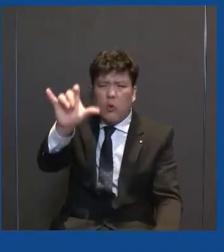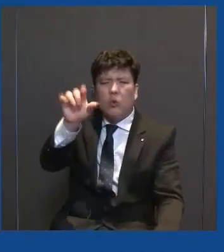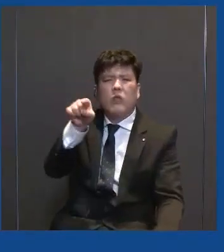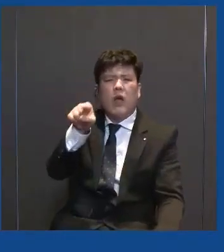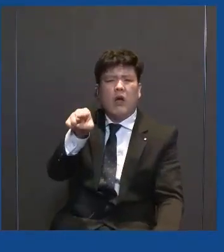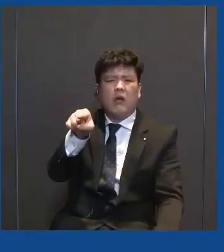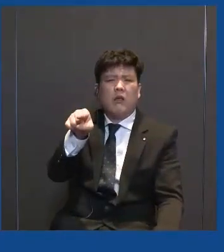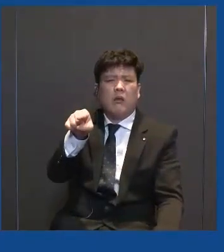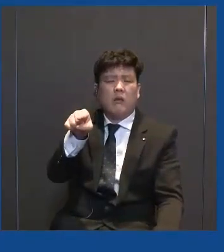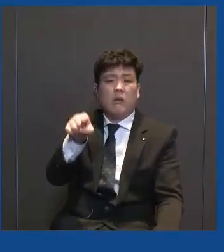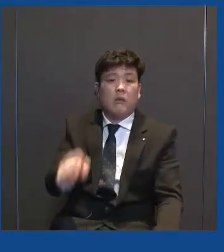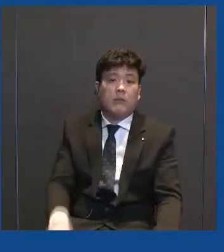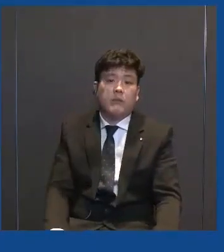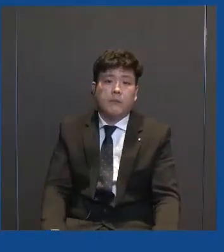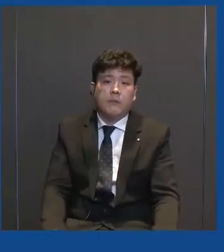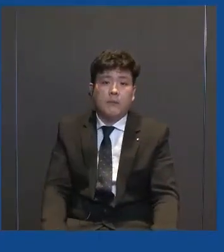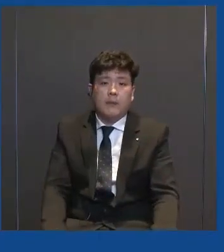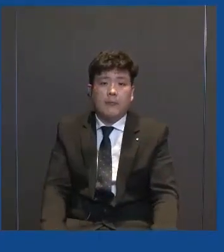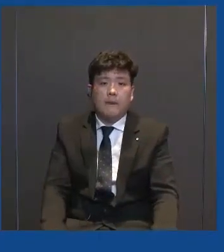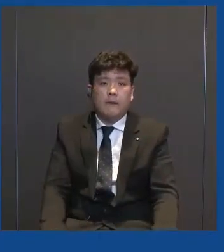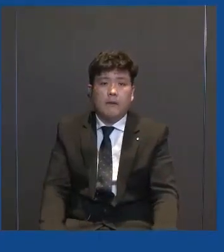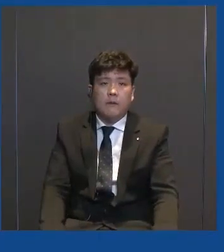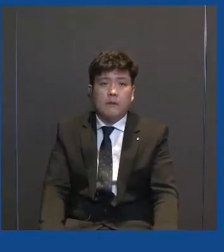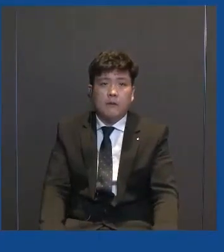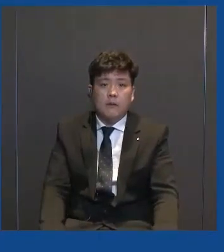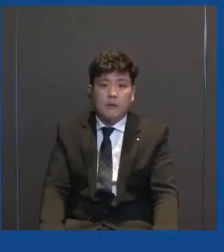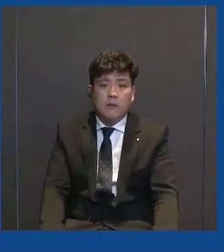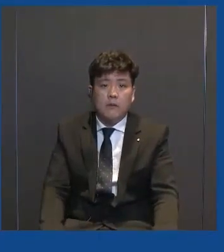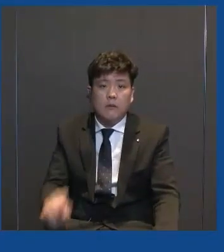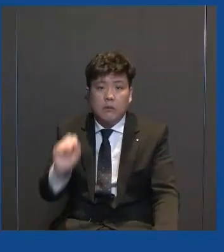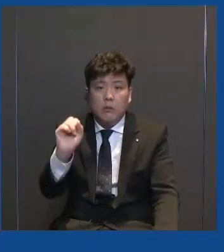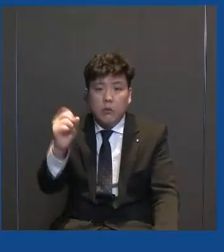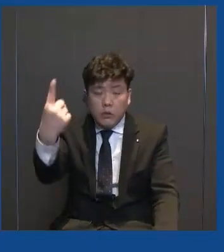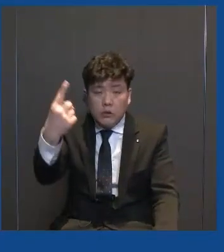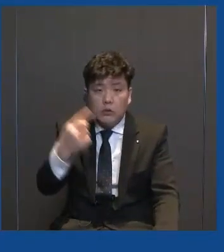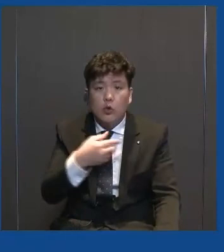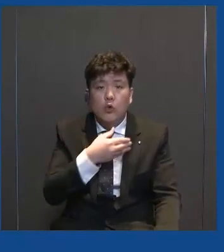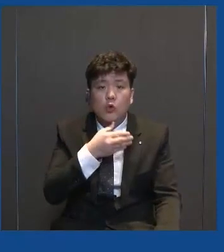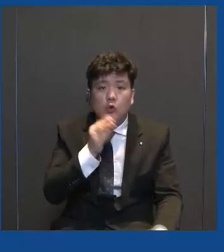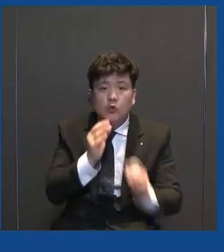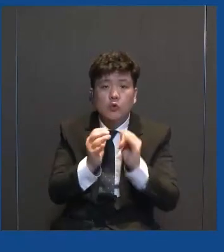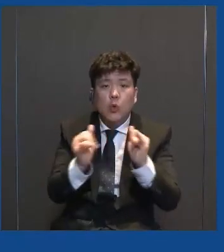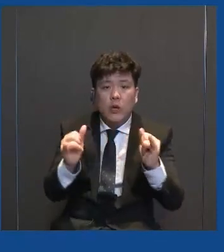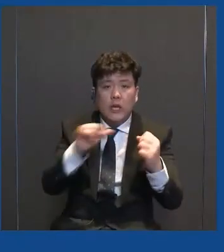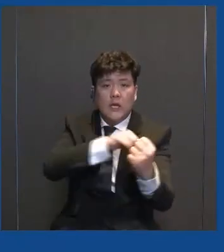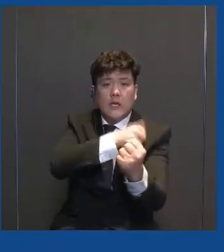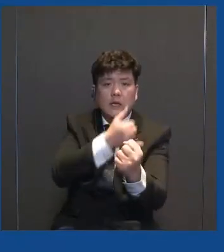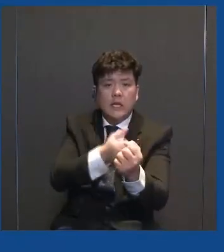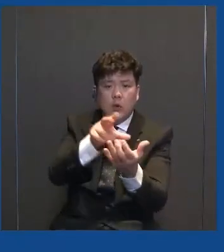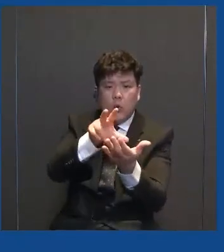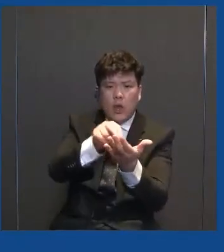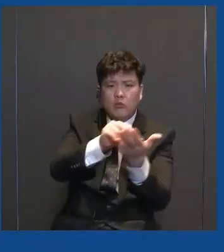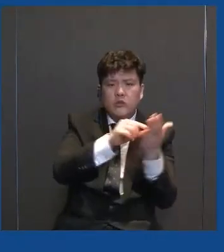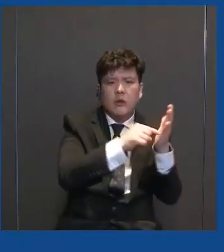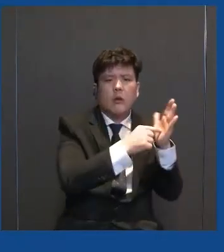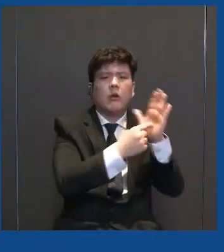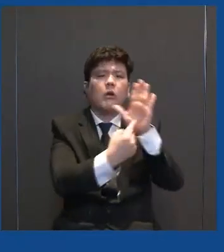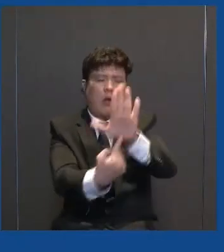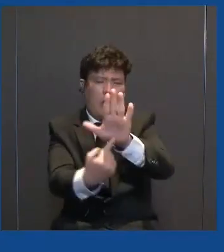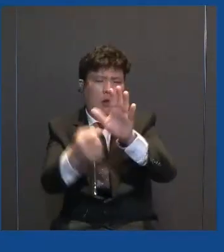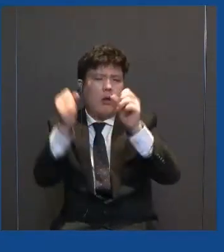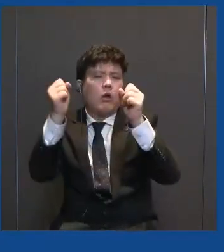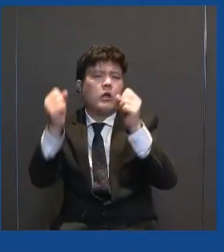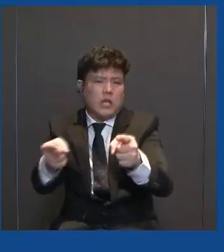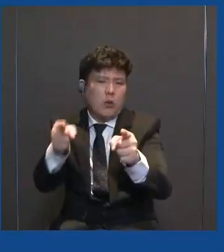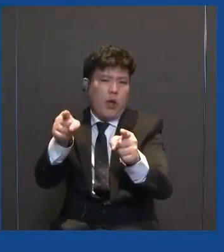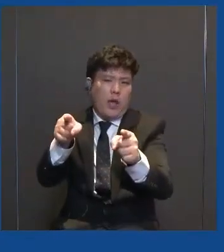the report, in the final report. Now, COVID-19, now listening to the presentation and the discussions today, I once again realized